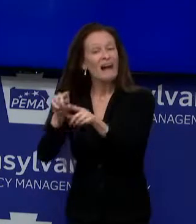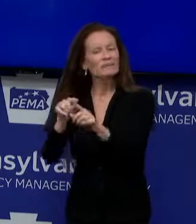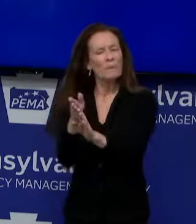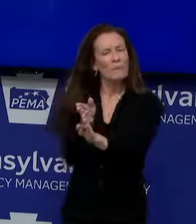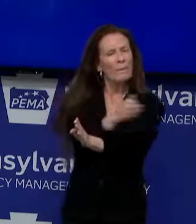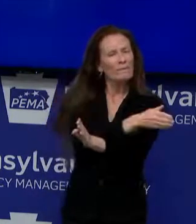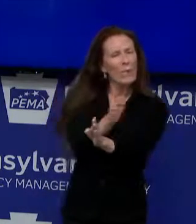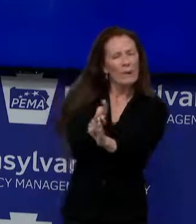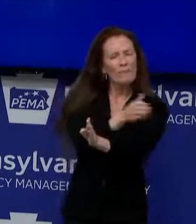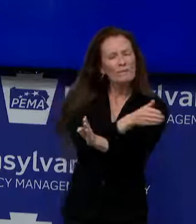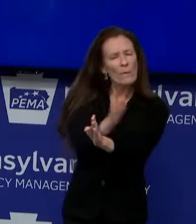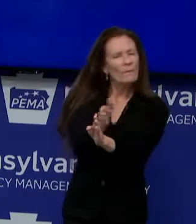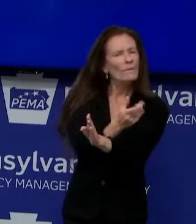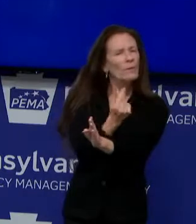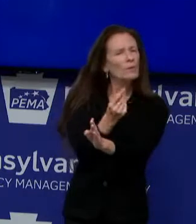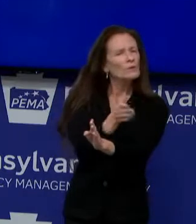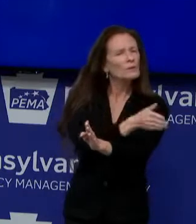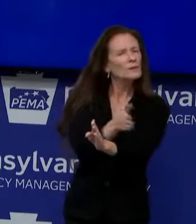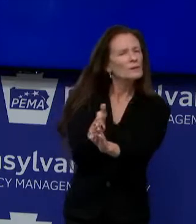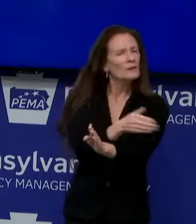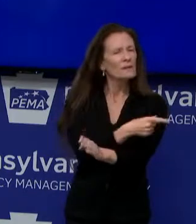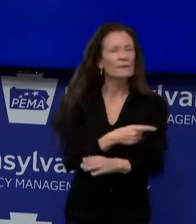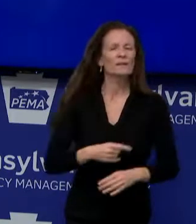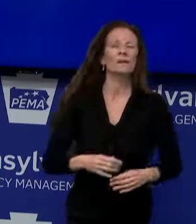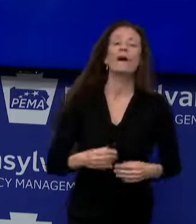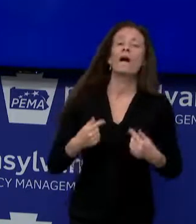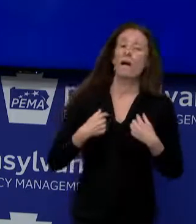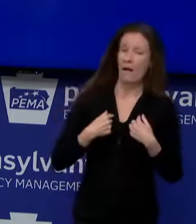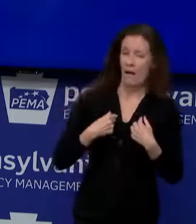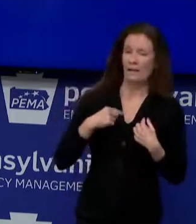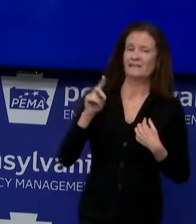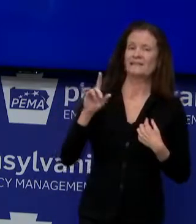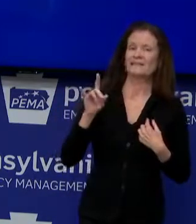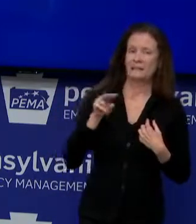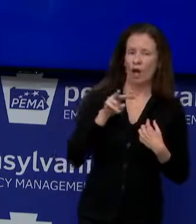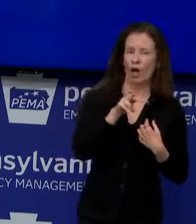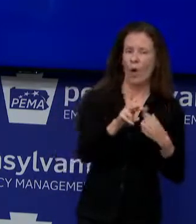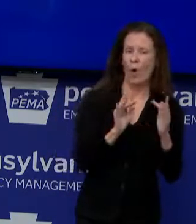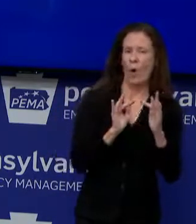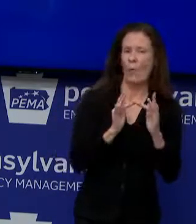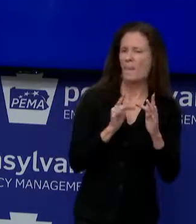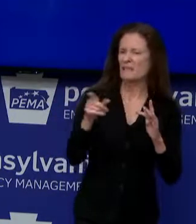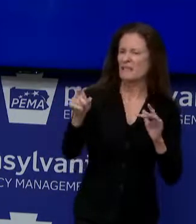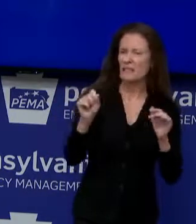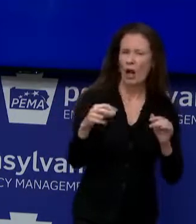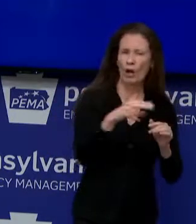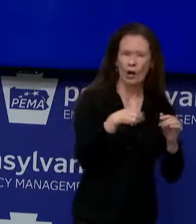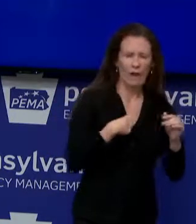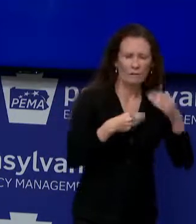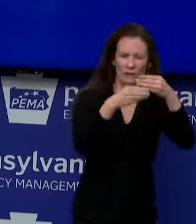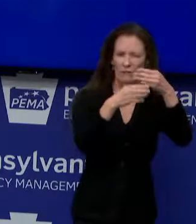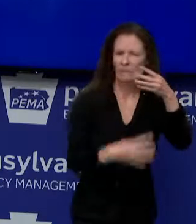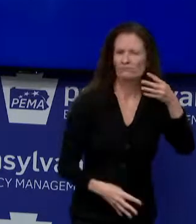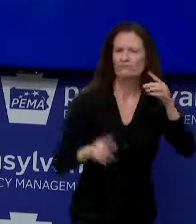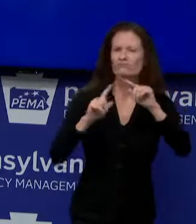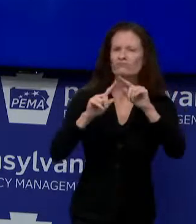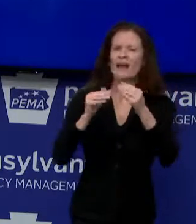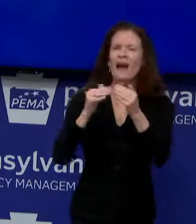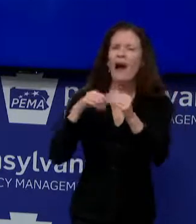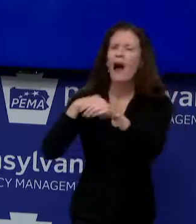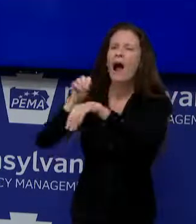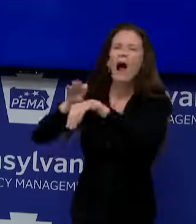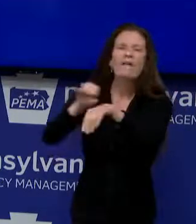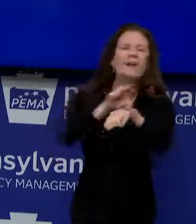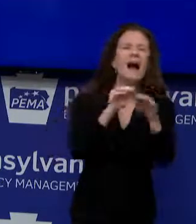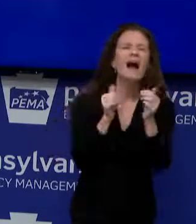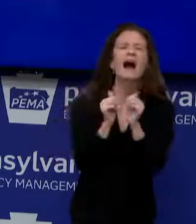at all the guidance is public and posted on our website. So you could look, there were multiple, as you know, there was, and as the governor mentioned, and I